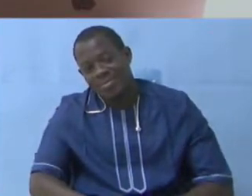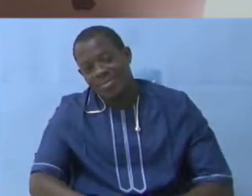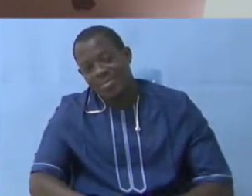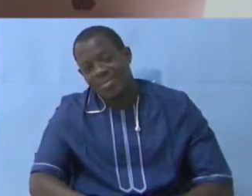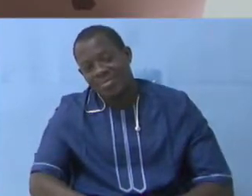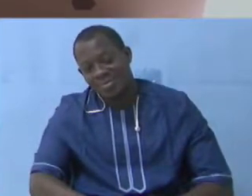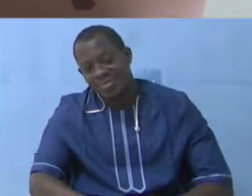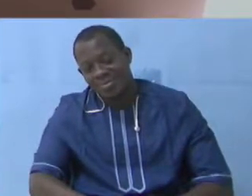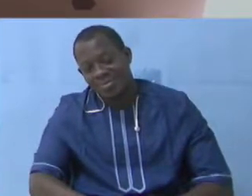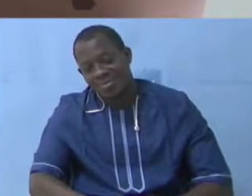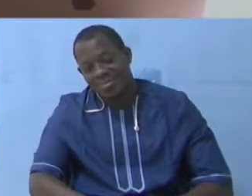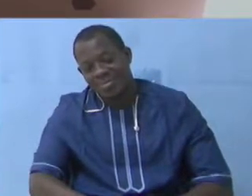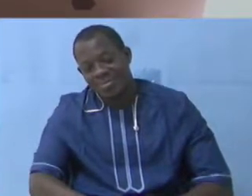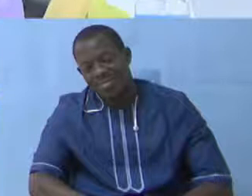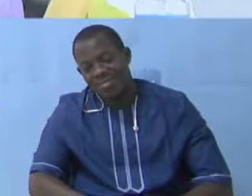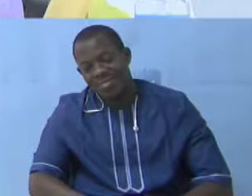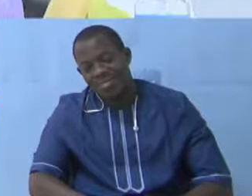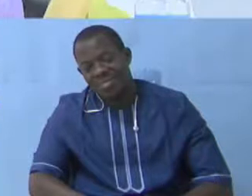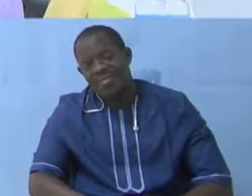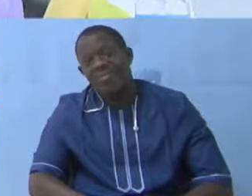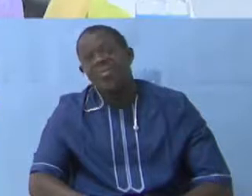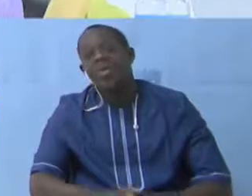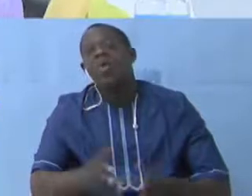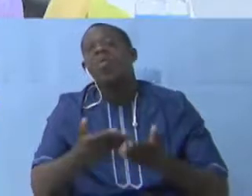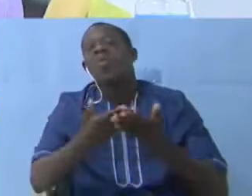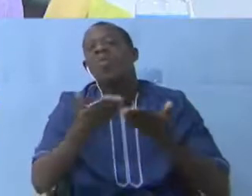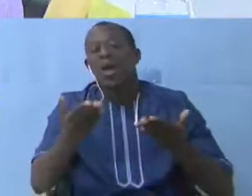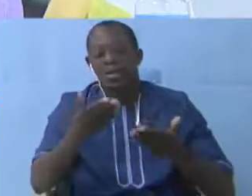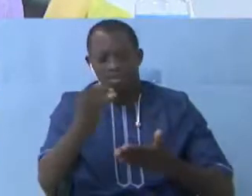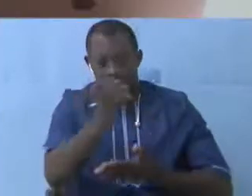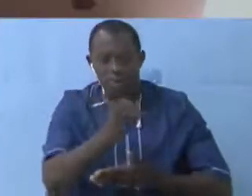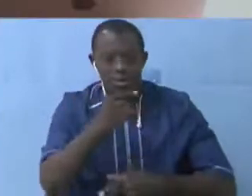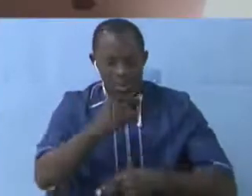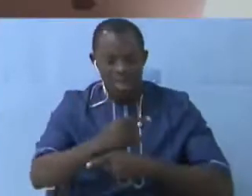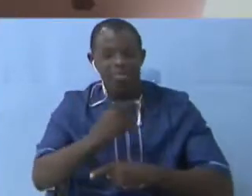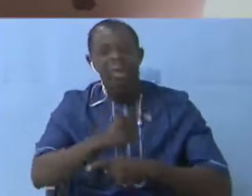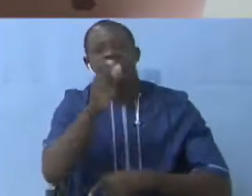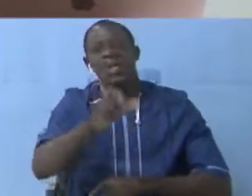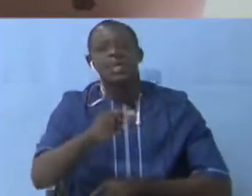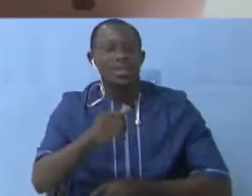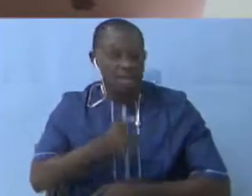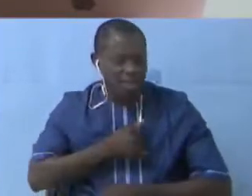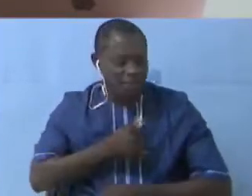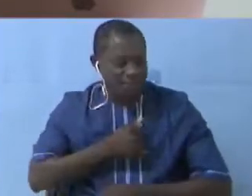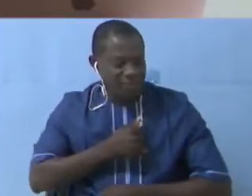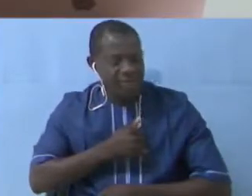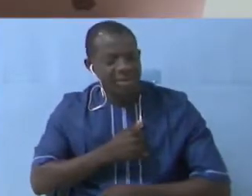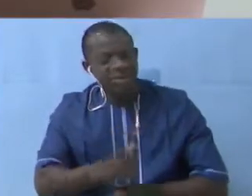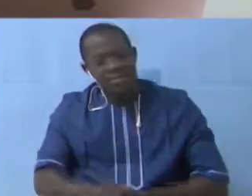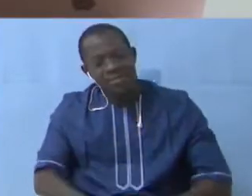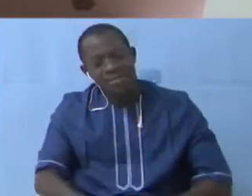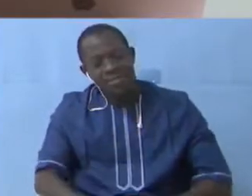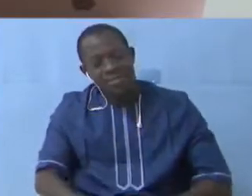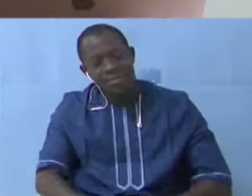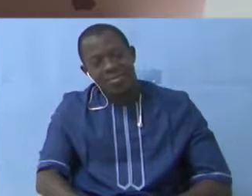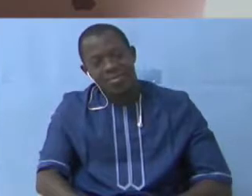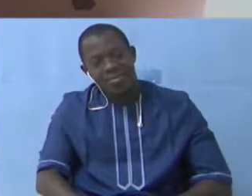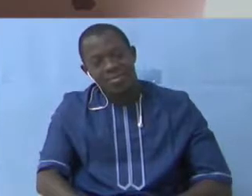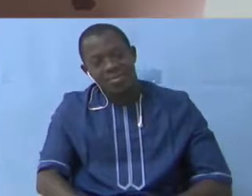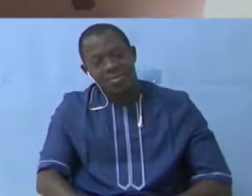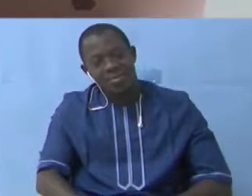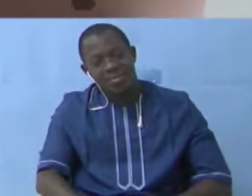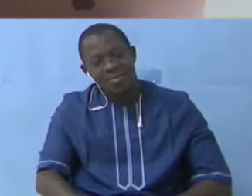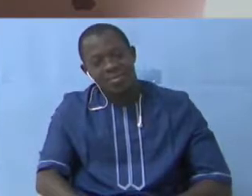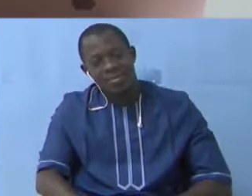Senegal. But really it was because of the fear. Waaye li ko waraloon nag mooy ragal. And a lot of